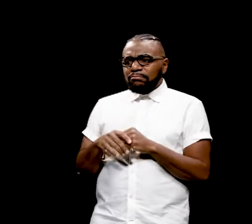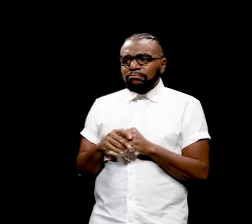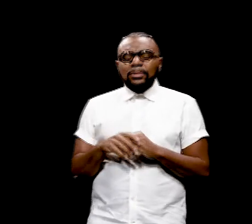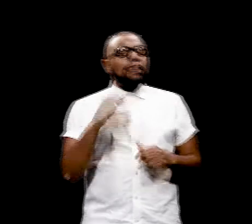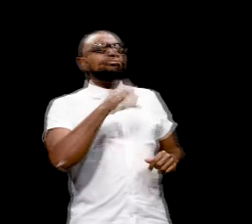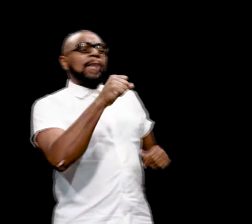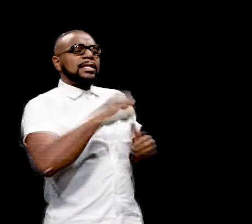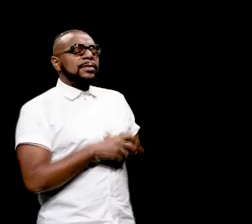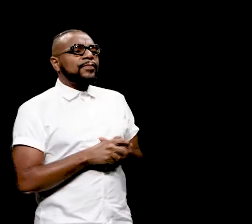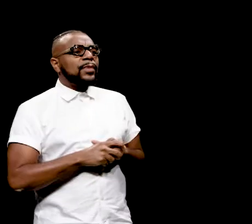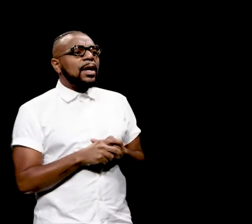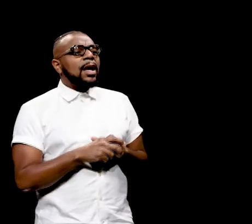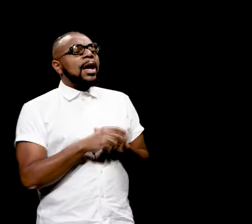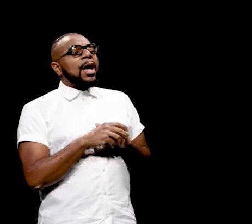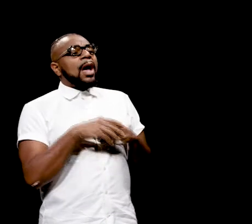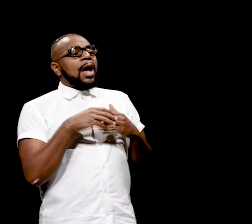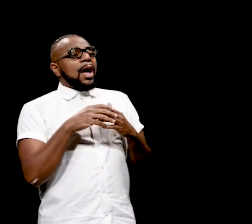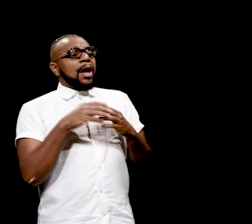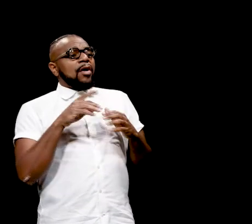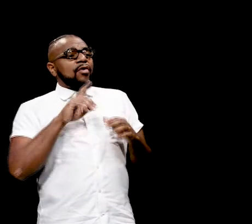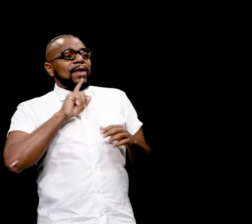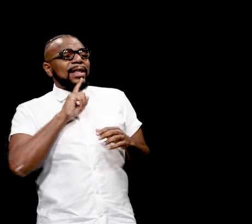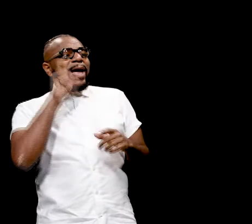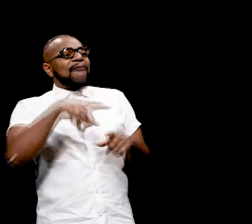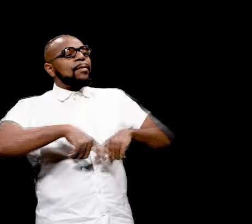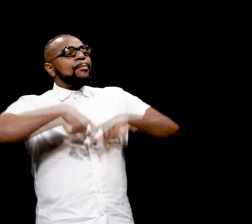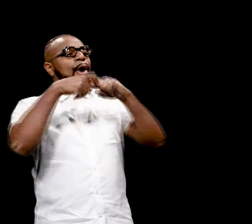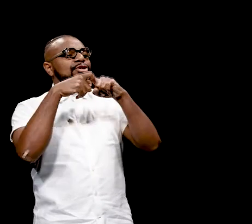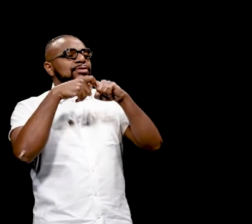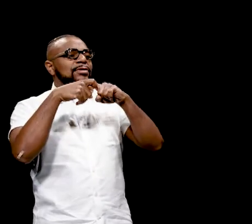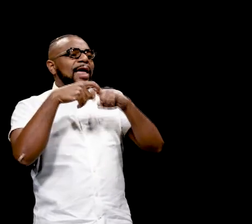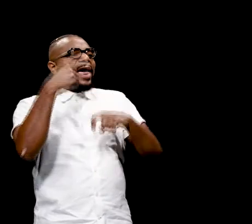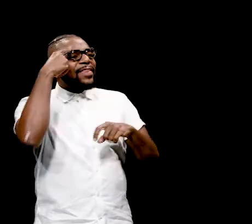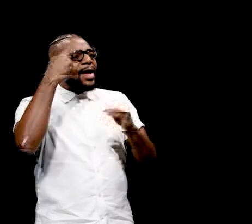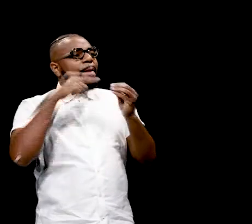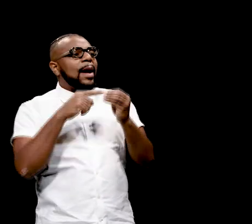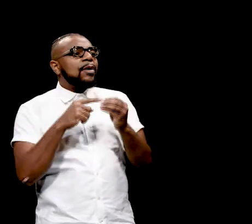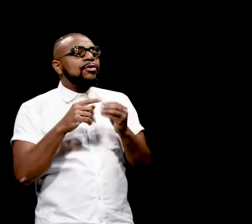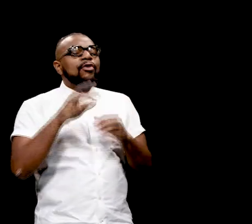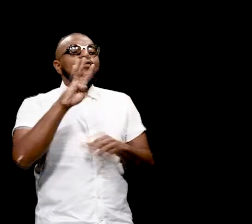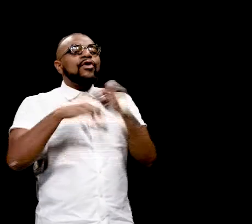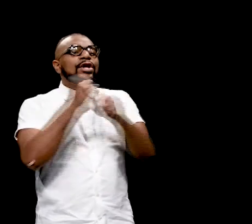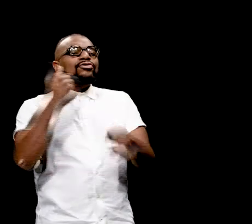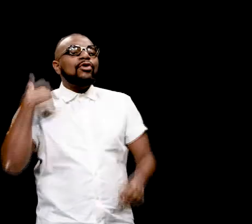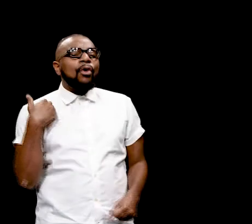you. Really, we have to pause and think about where we were 4 years ago.